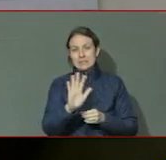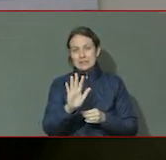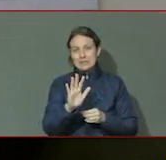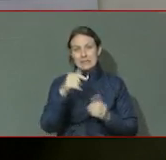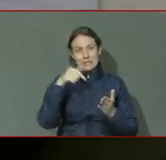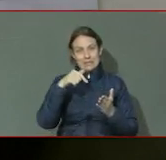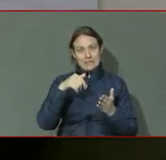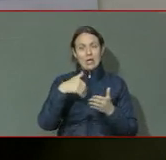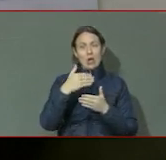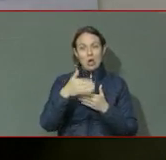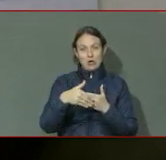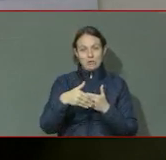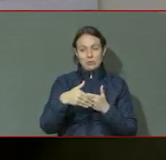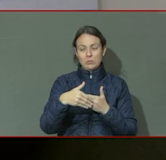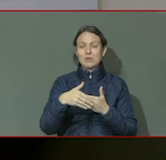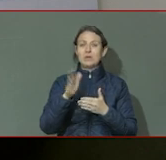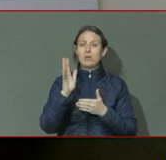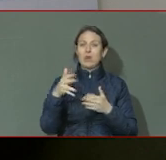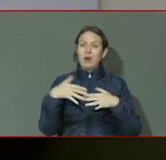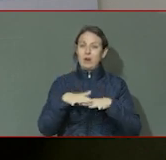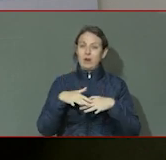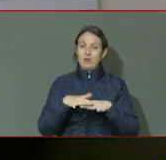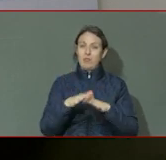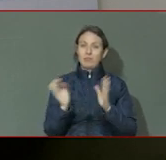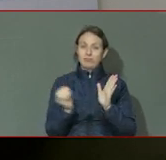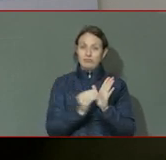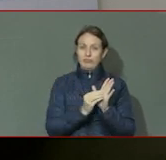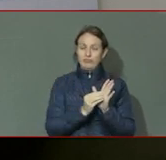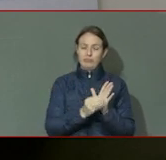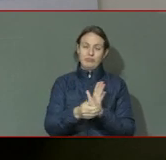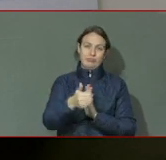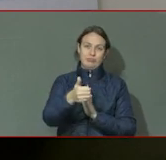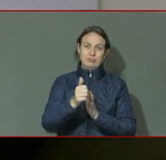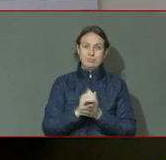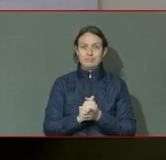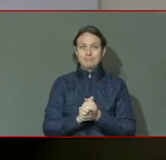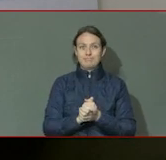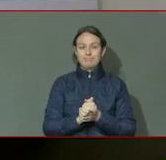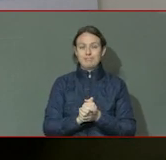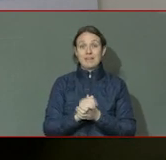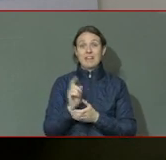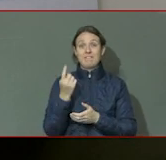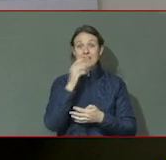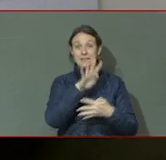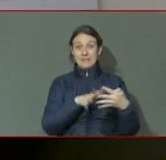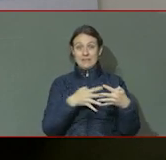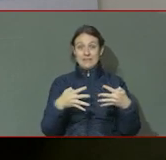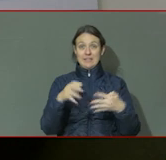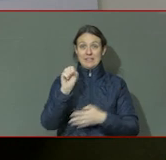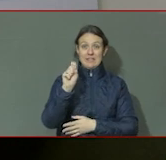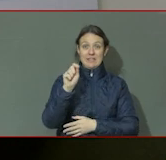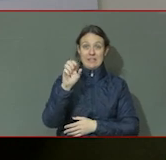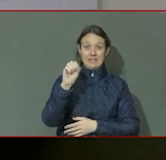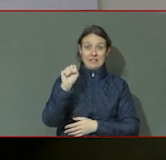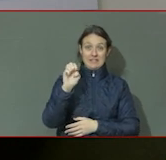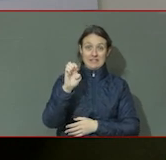it yesterday, so I'm going to give it to Mr. Grobler. There's a change in state. There's